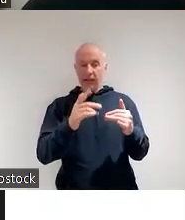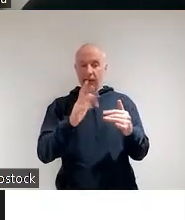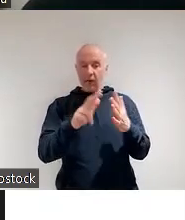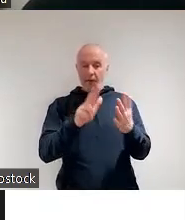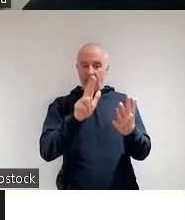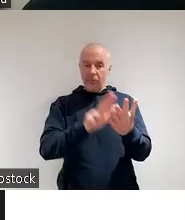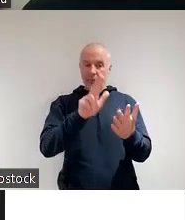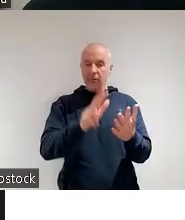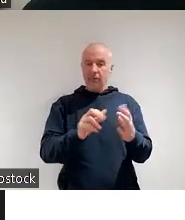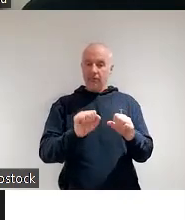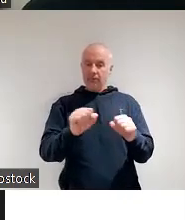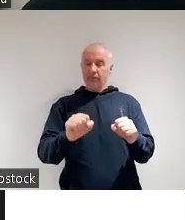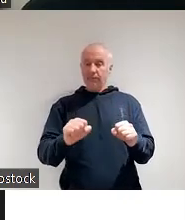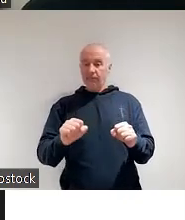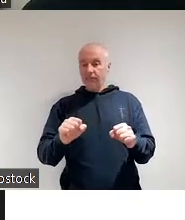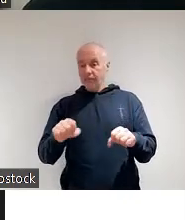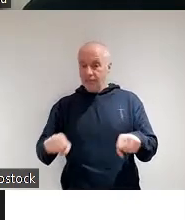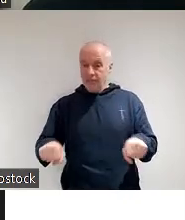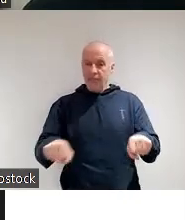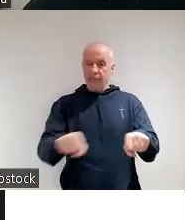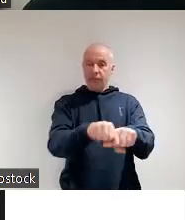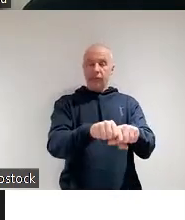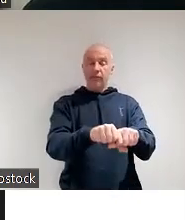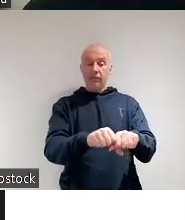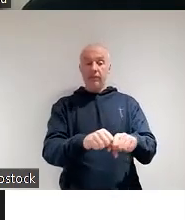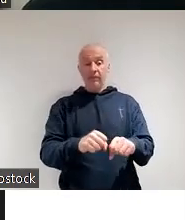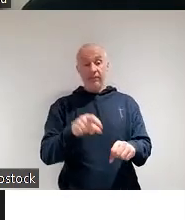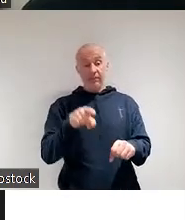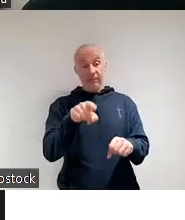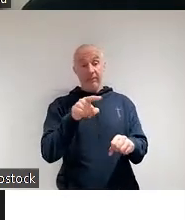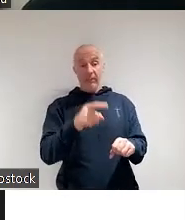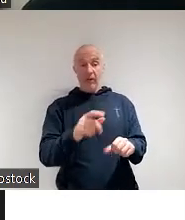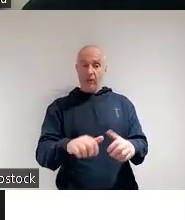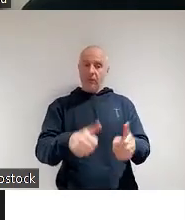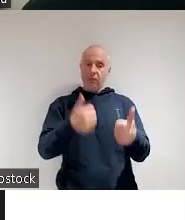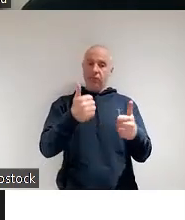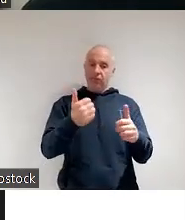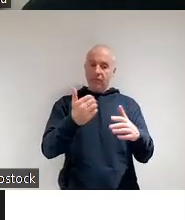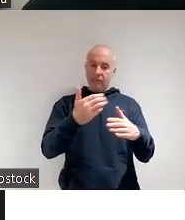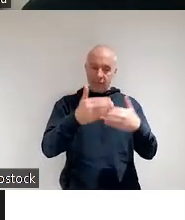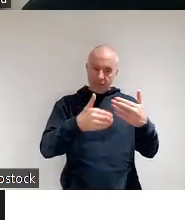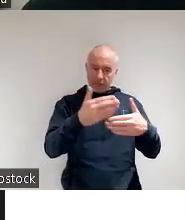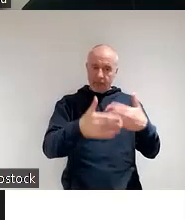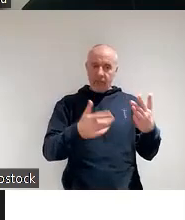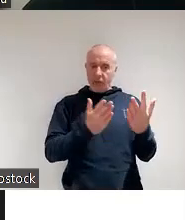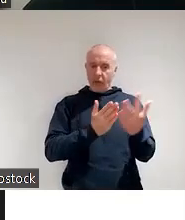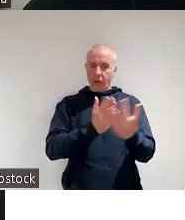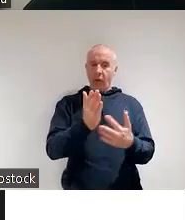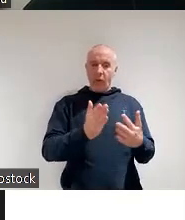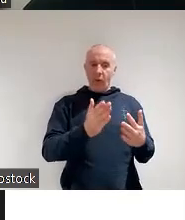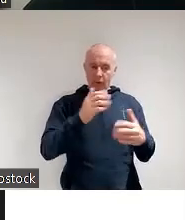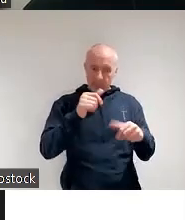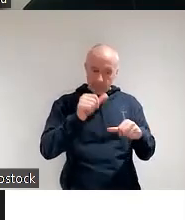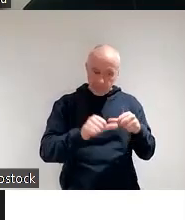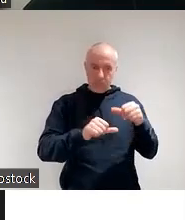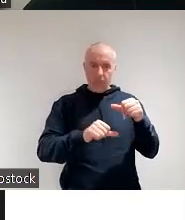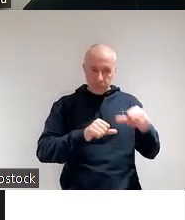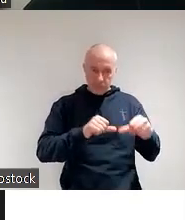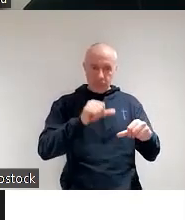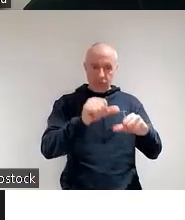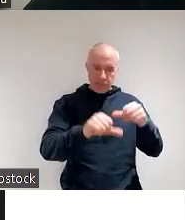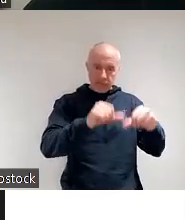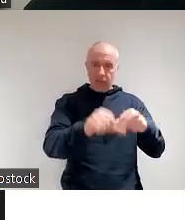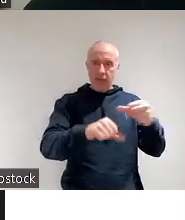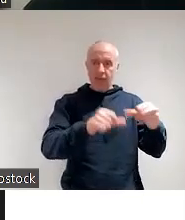unit. And ChargePoint has done a very good job on that, trying to really going through very comprehensive validations to trying to prove that charger they